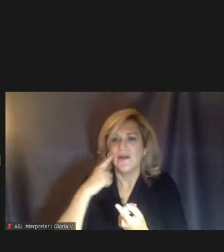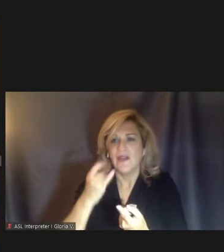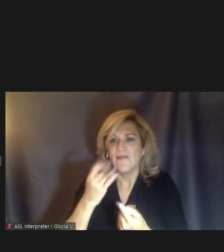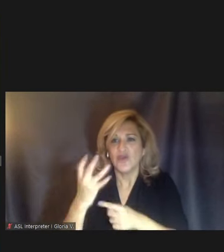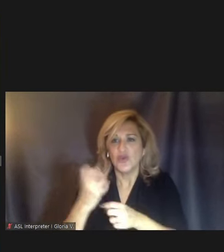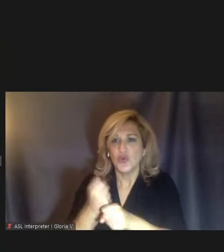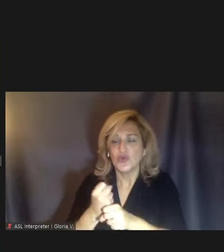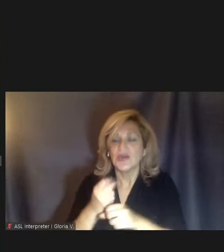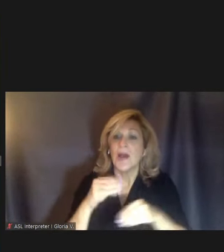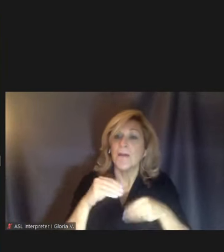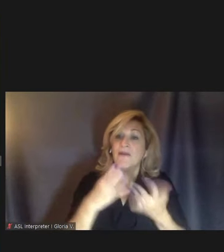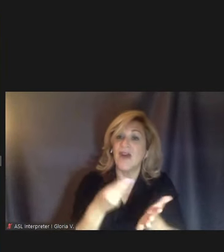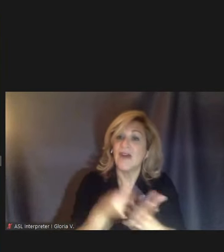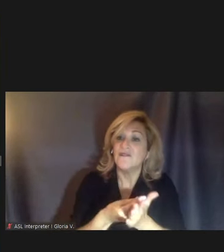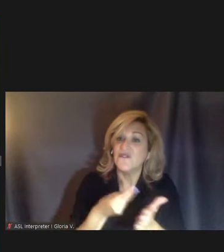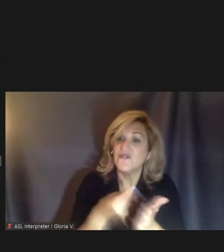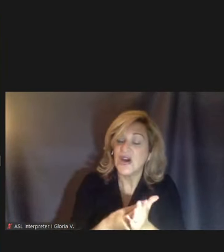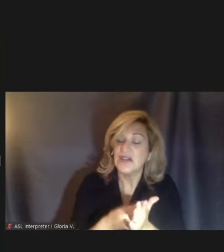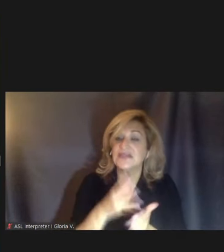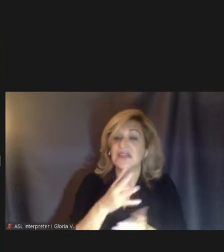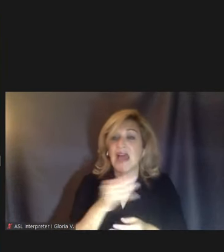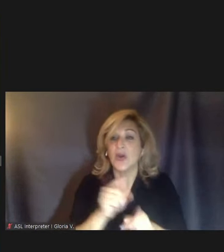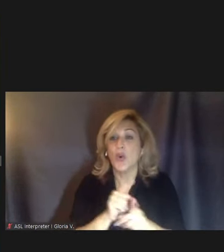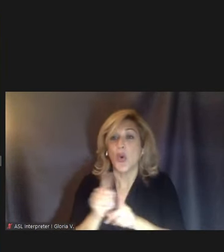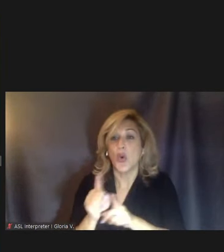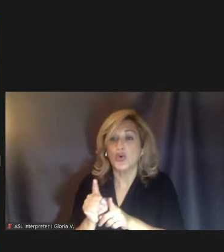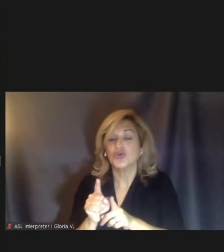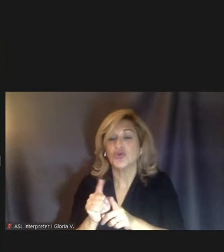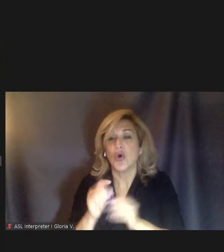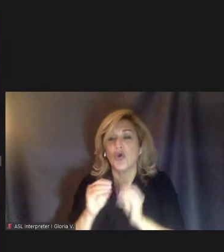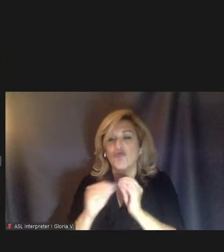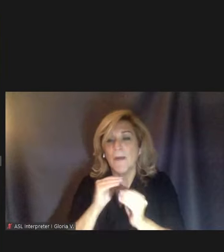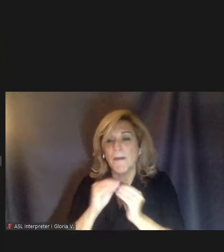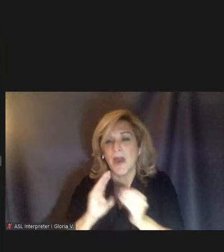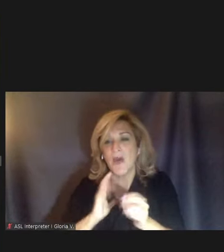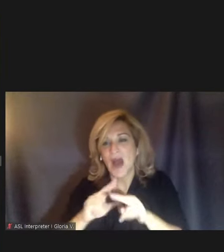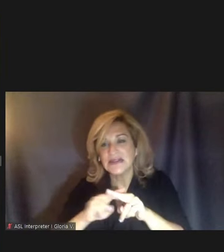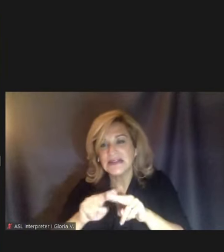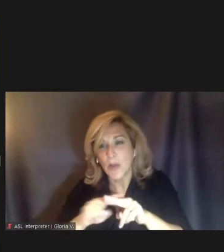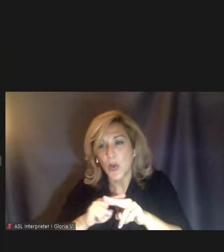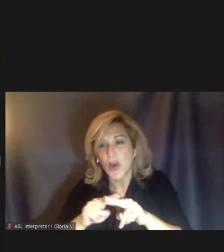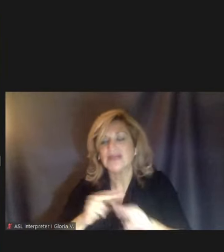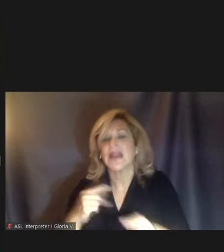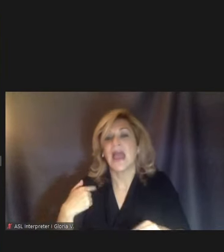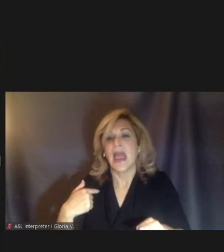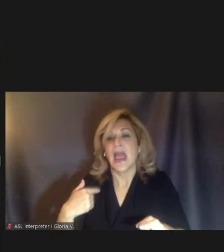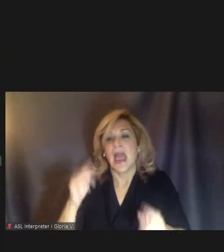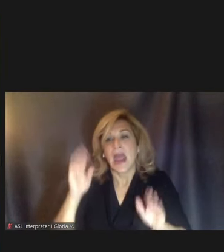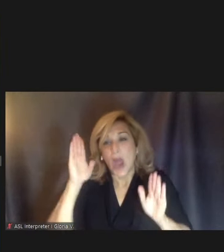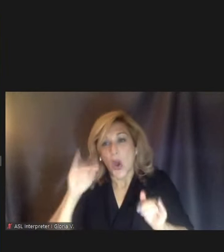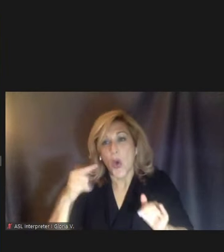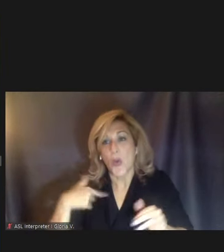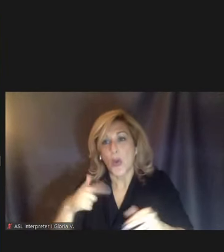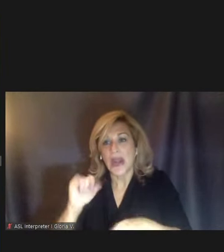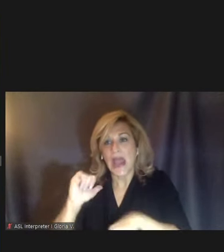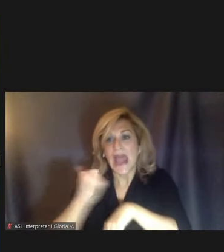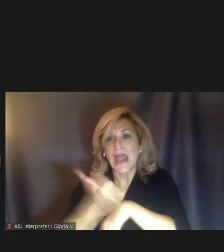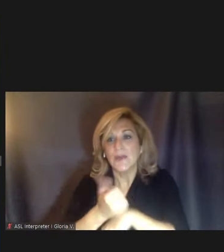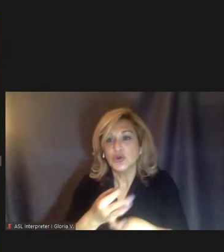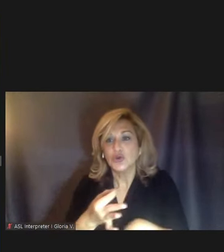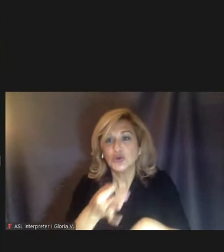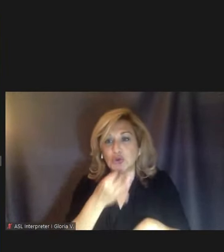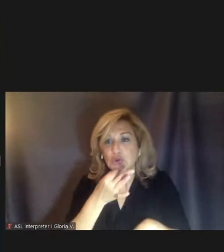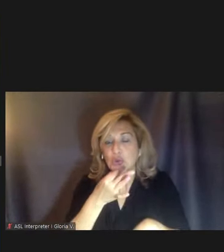funds and for repairing our subways, and I hope that we can implement it sooner than